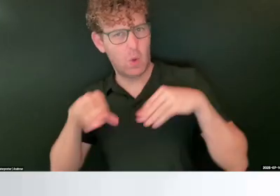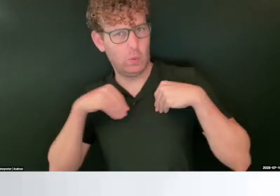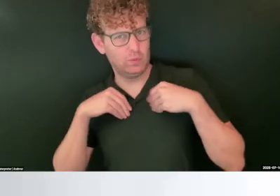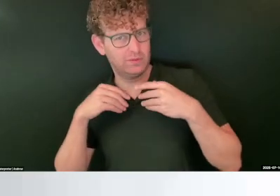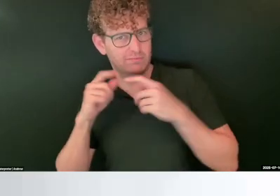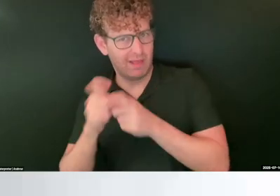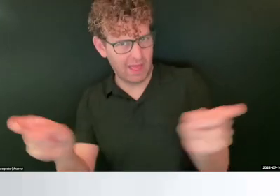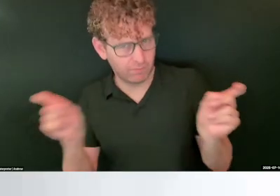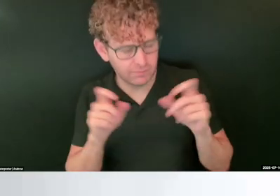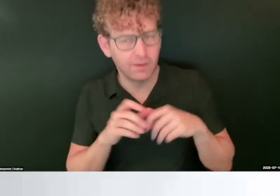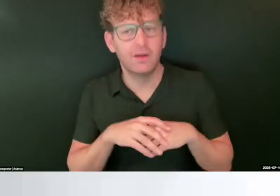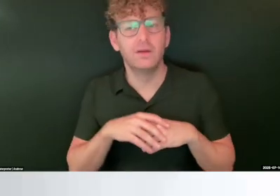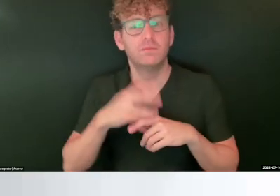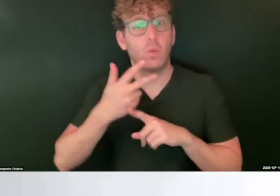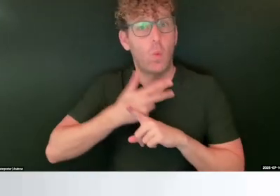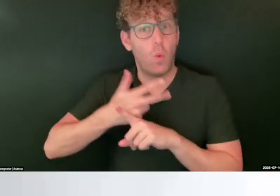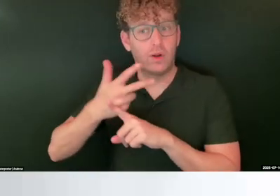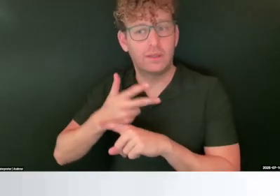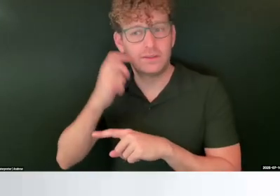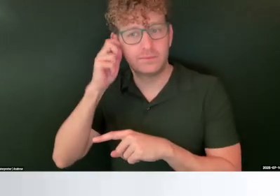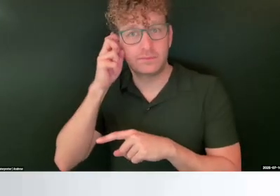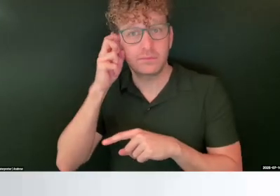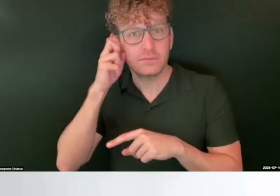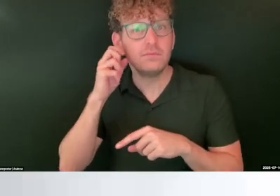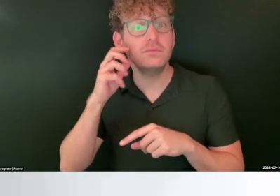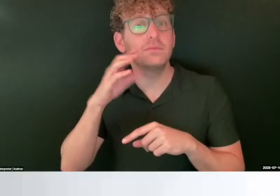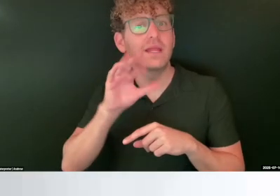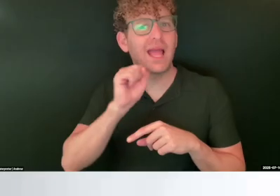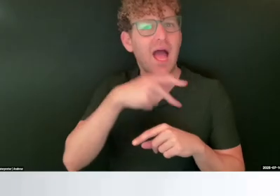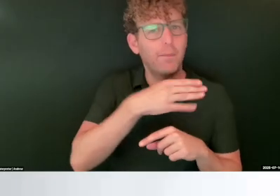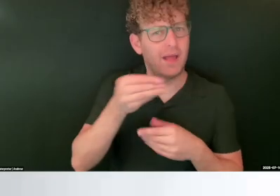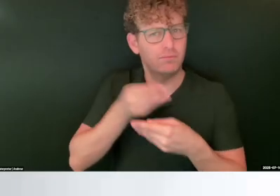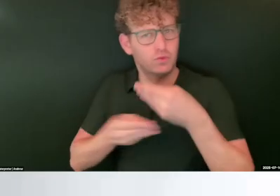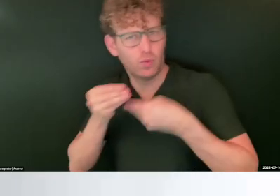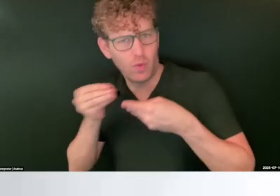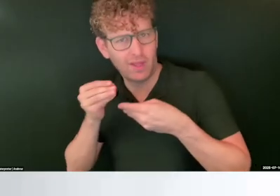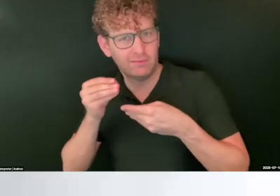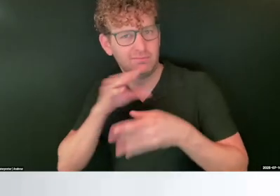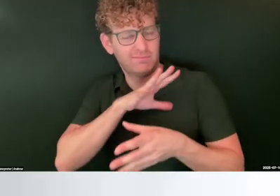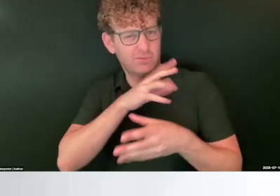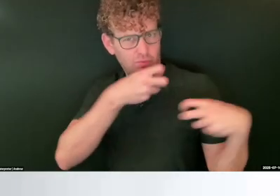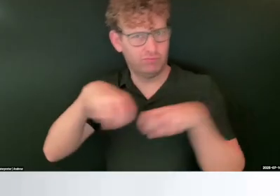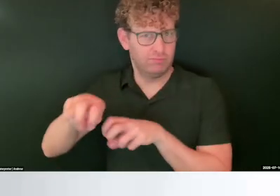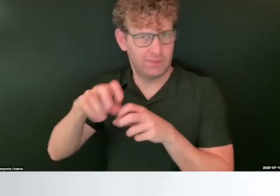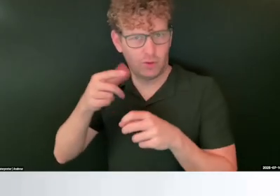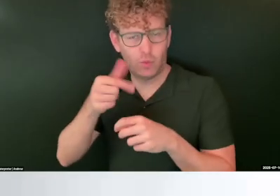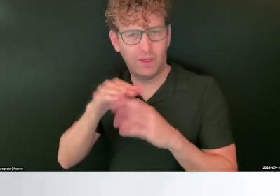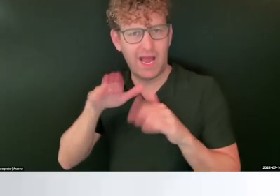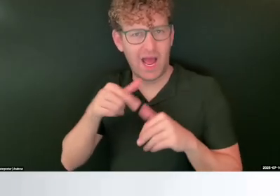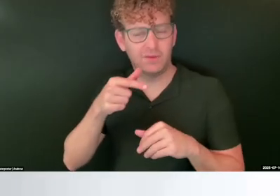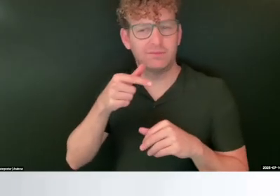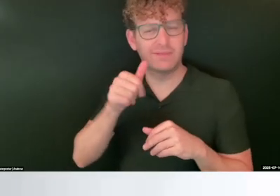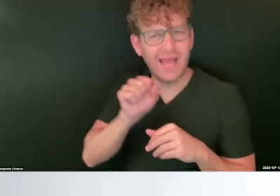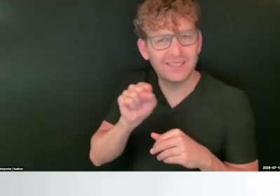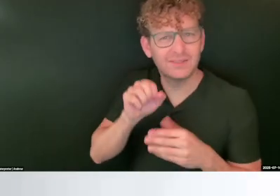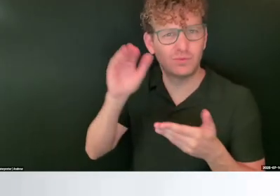quarterly cap-and-trade auctions that are deposited into the Greenhouse Gas Reduction Fund. This program has also received funding from